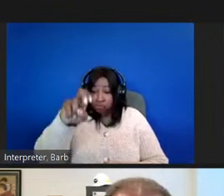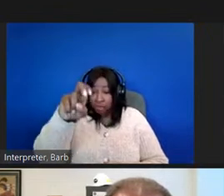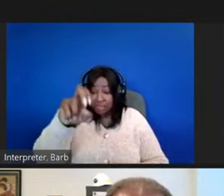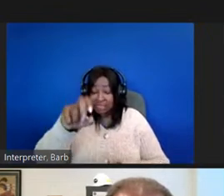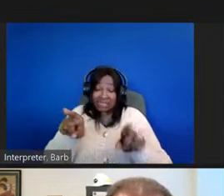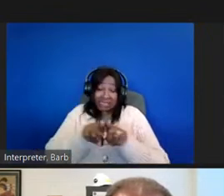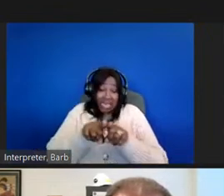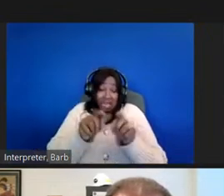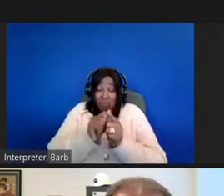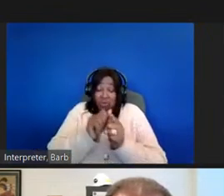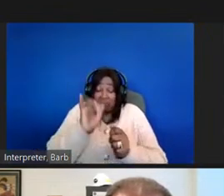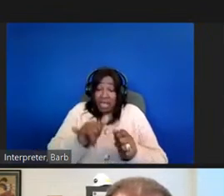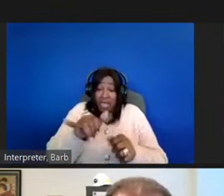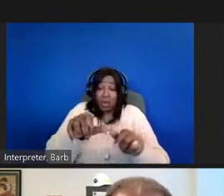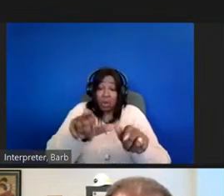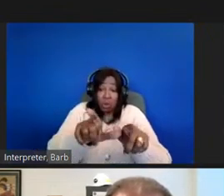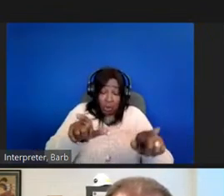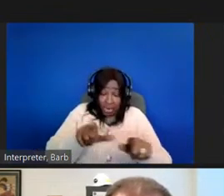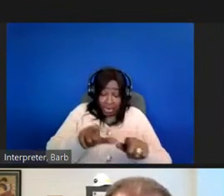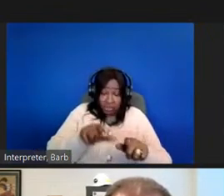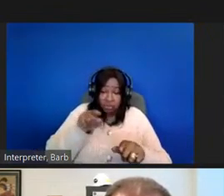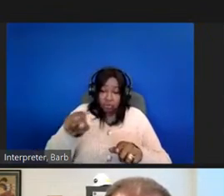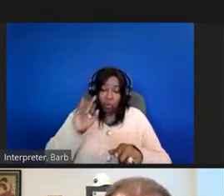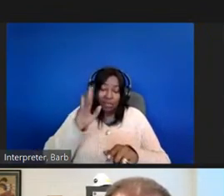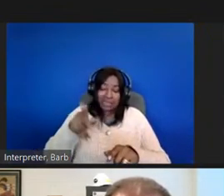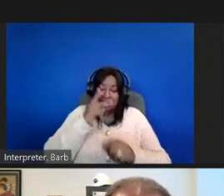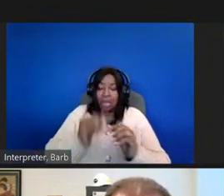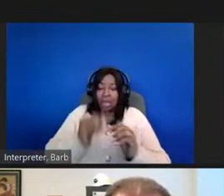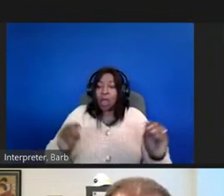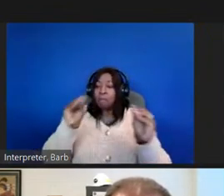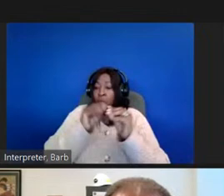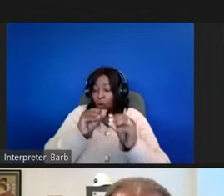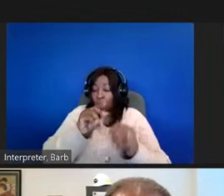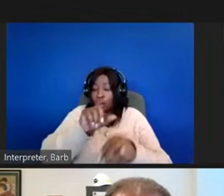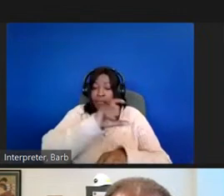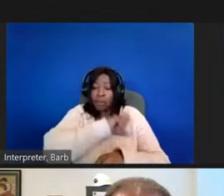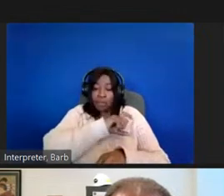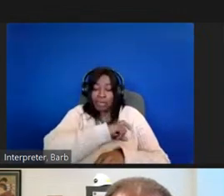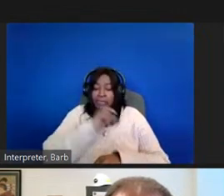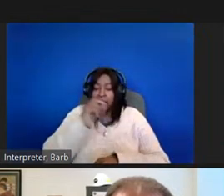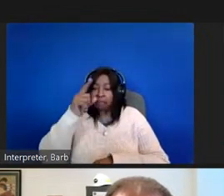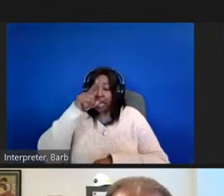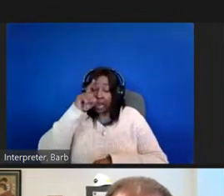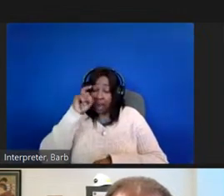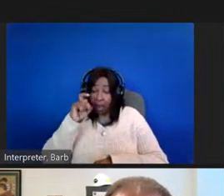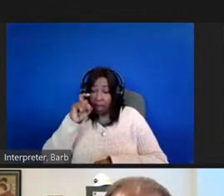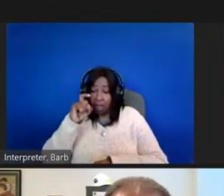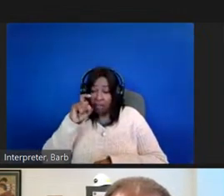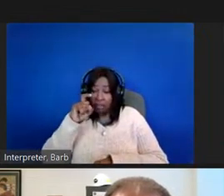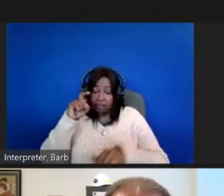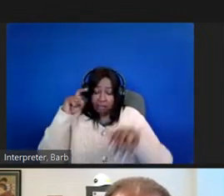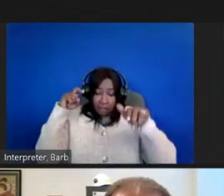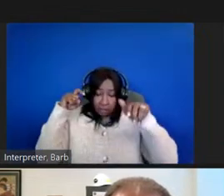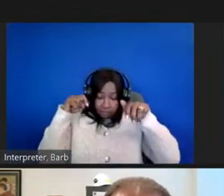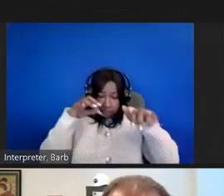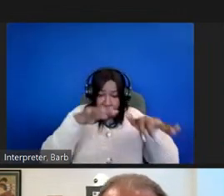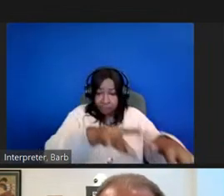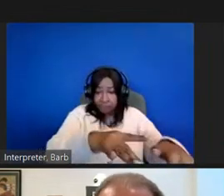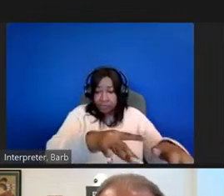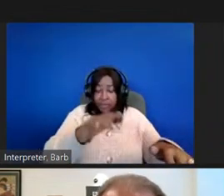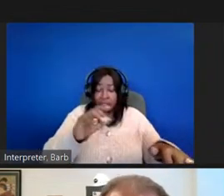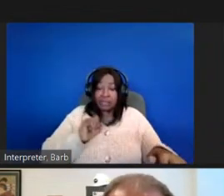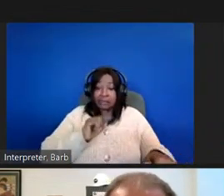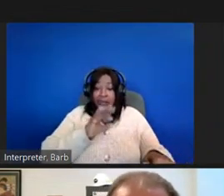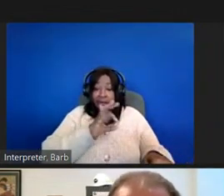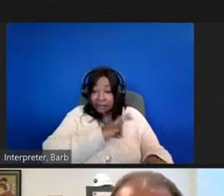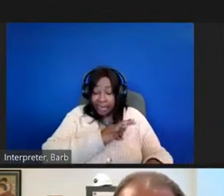transit locations. You'll see more police just because of the influx of personnel. Put